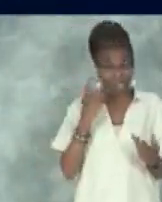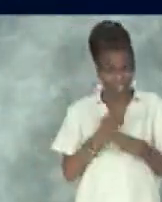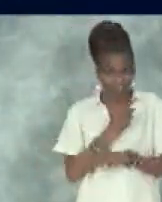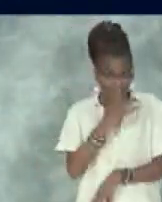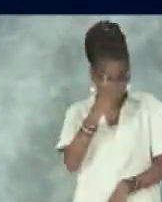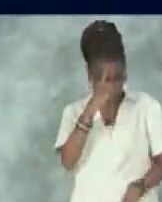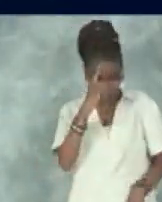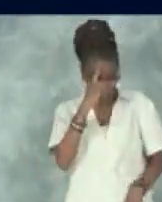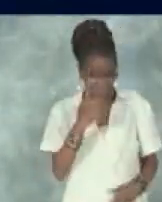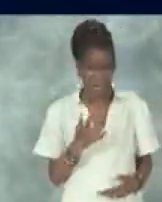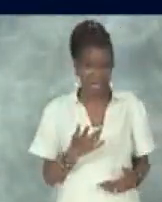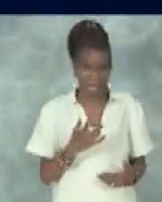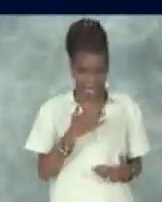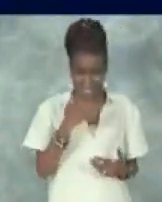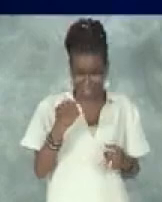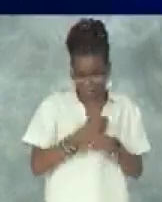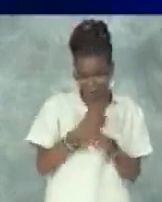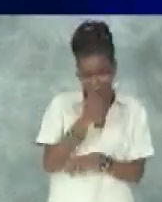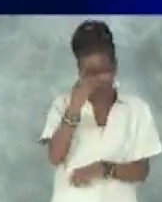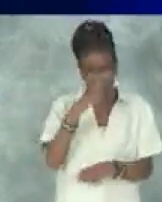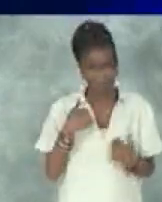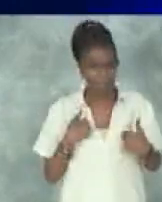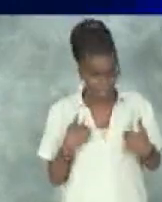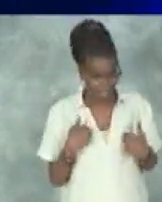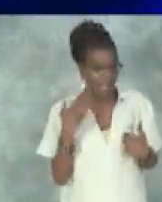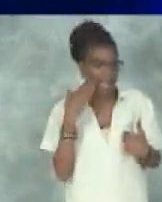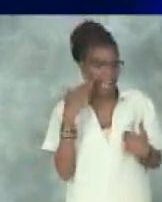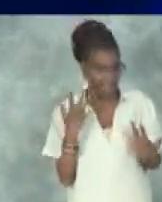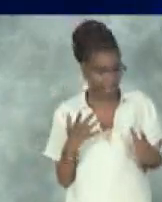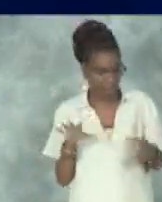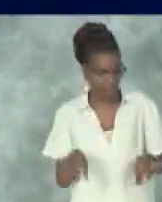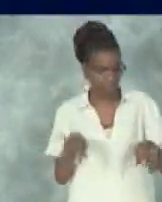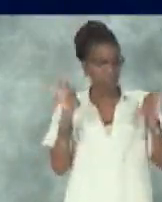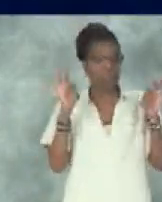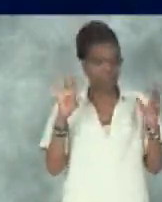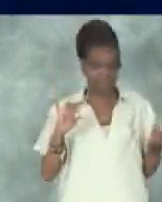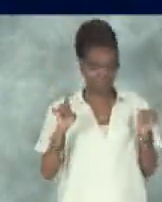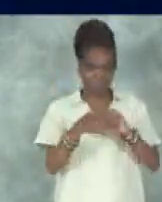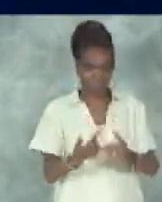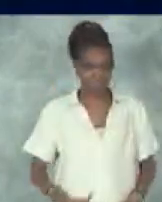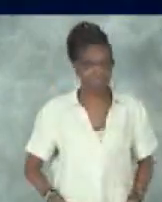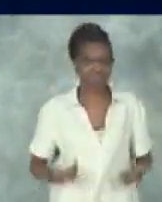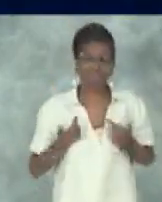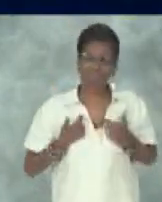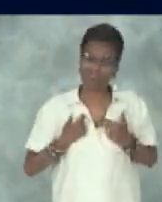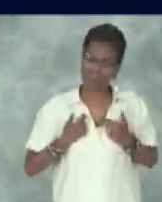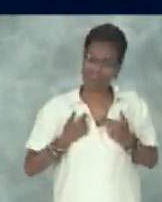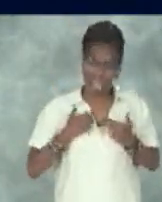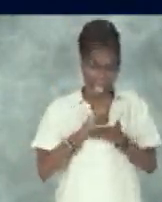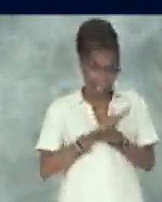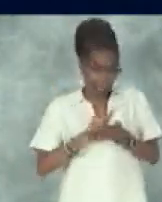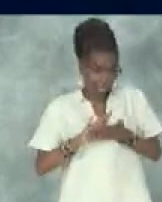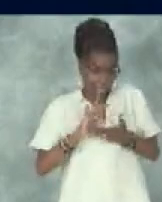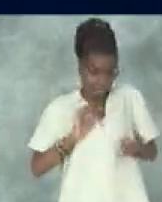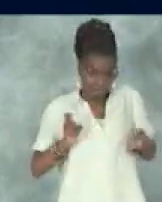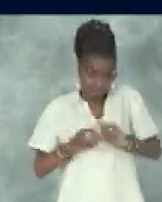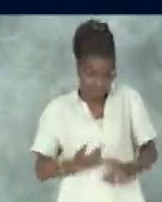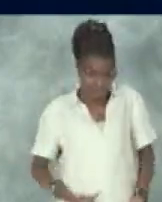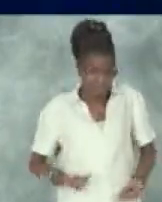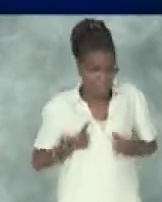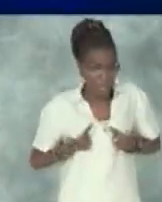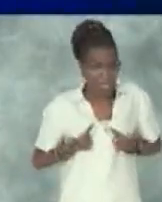I know he'll fight my battles. I know he picked me up. I know he cleaned me up. I know